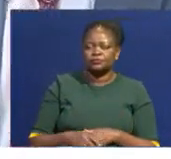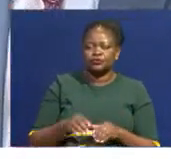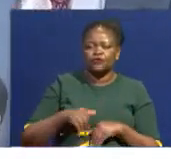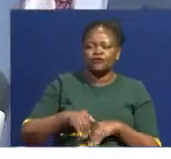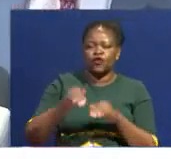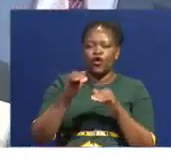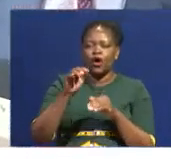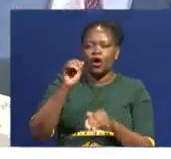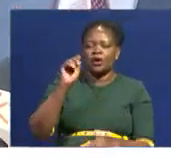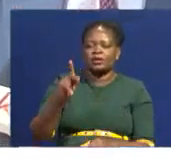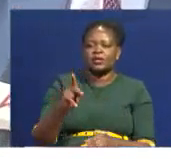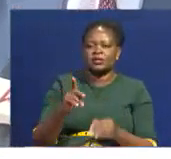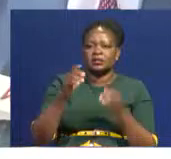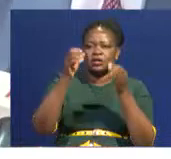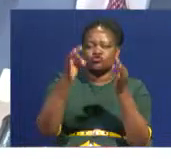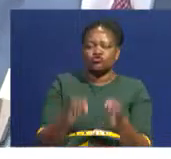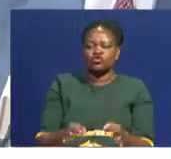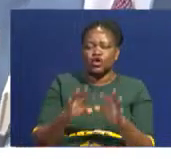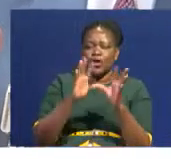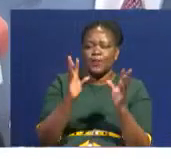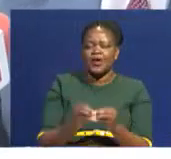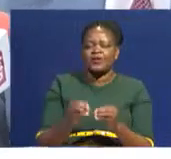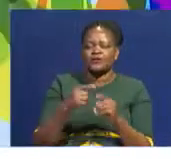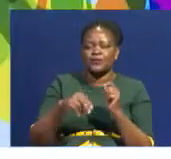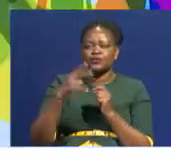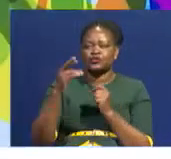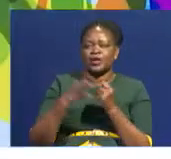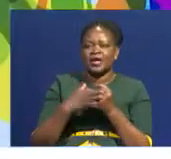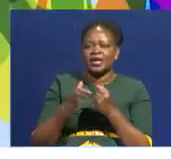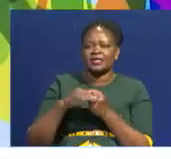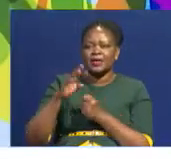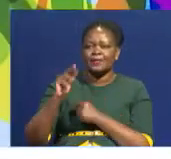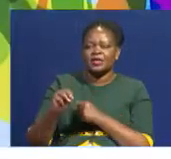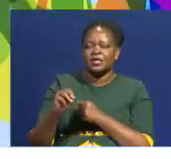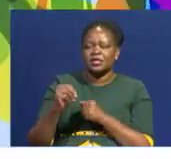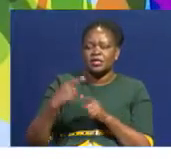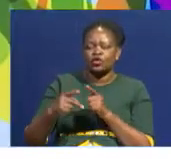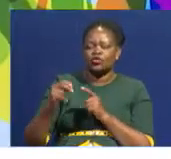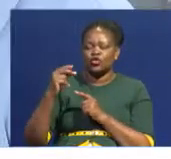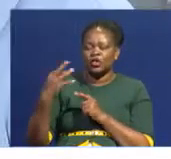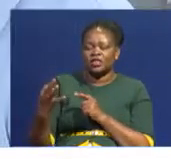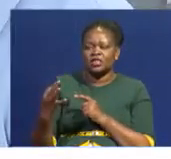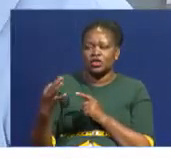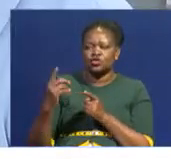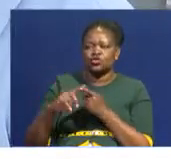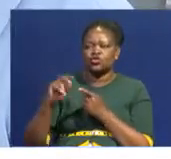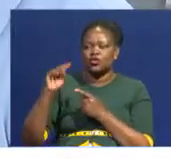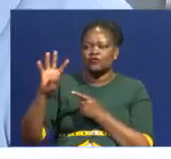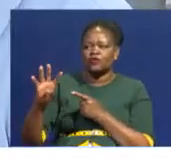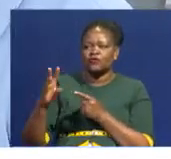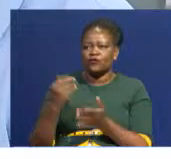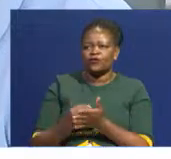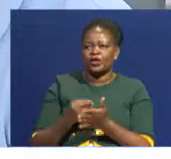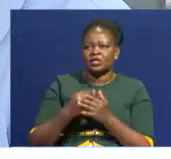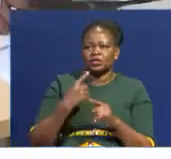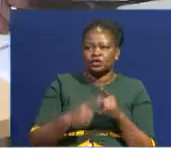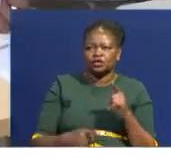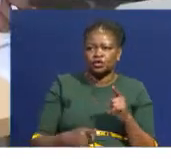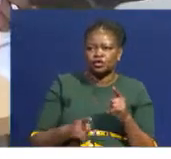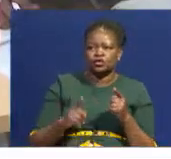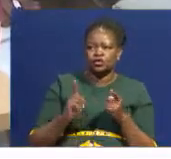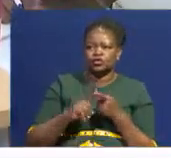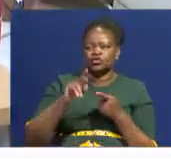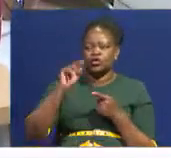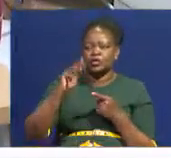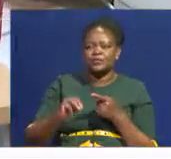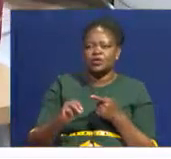According to ADAK, the Treasury budget cuts from $288 million in the 2023-2024 financial year to